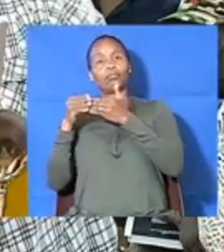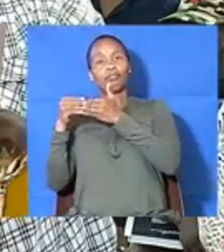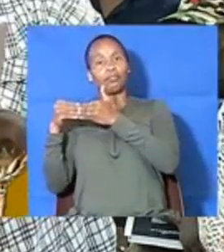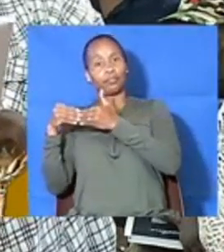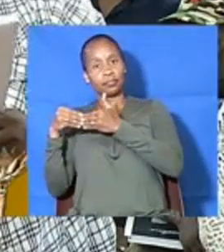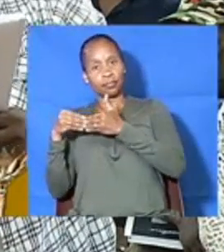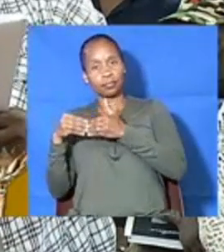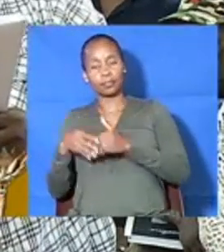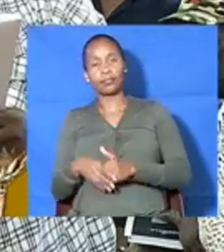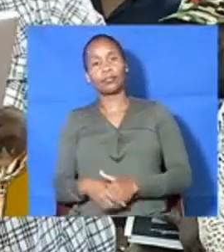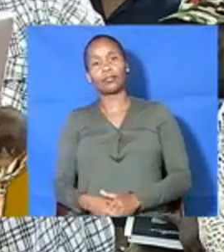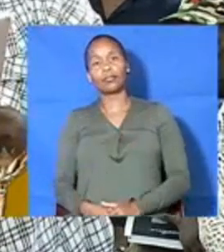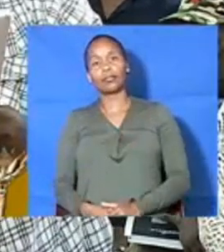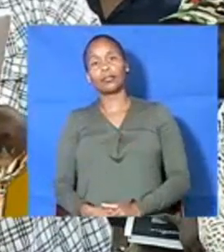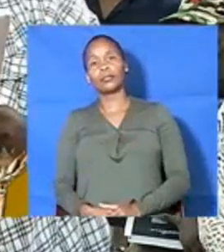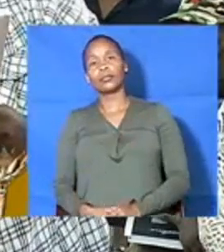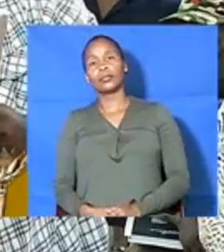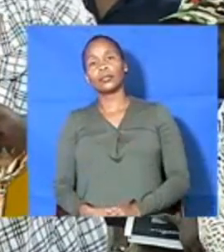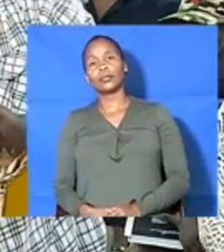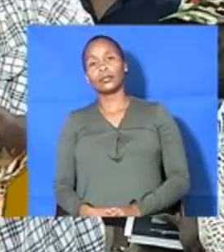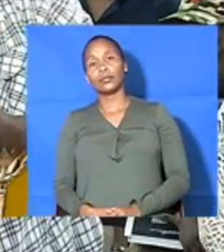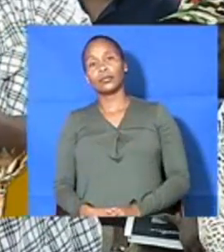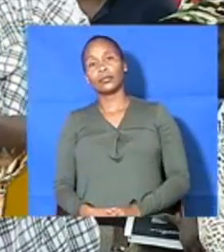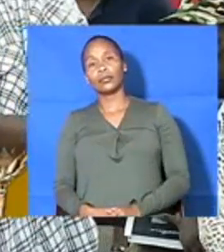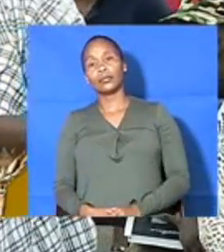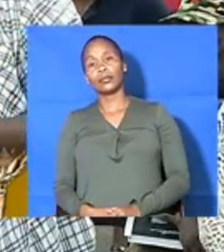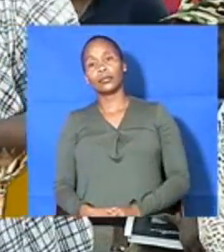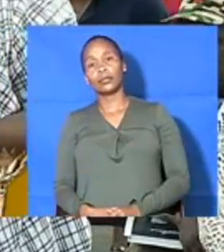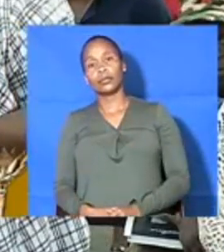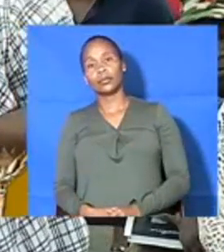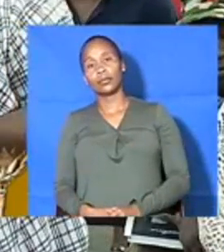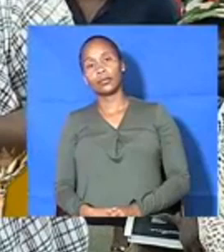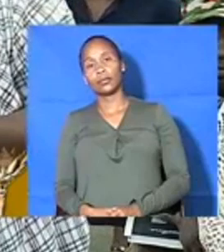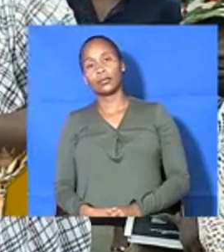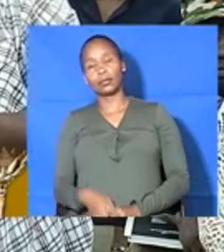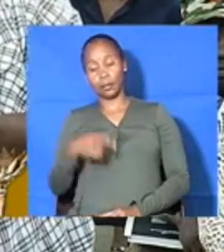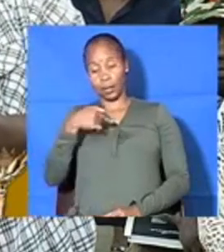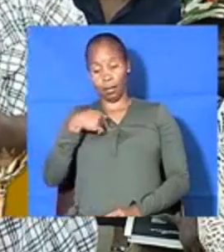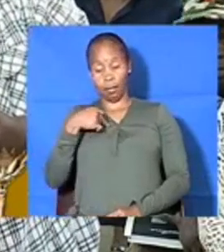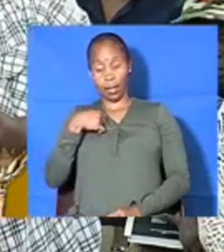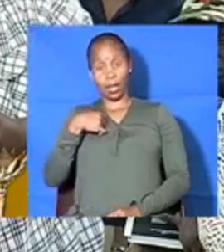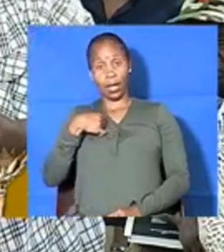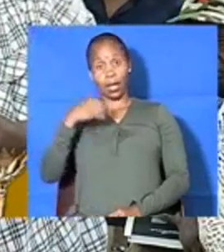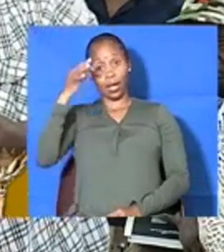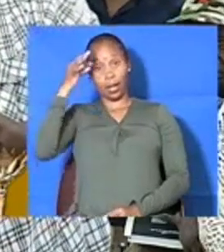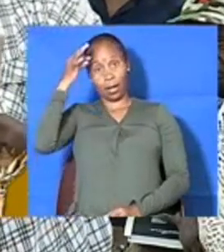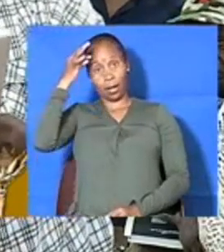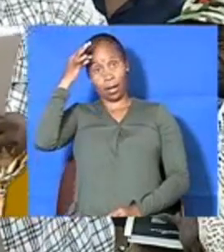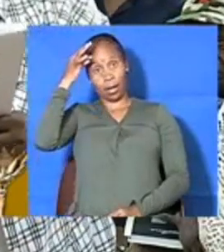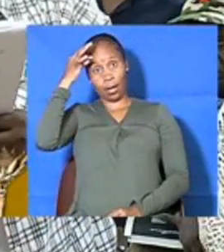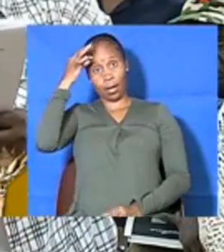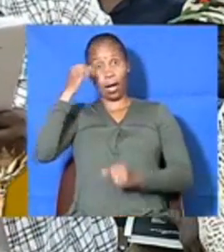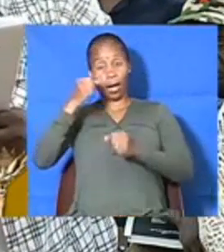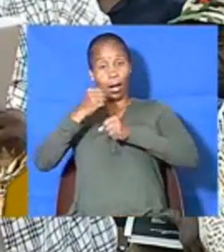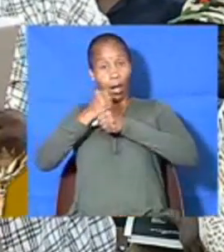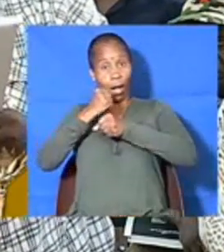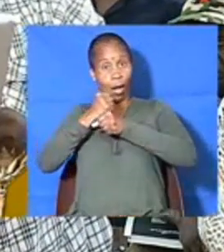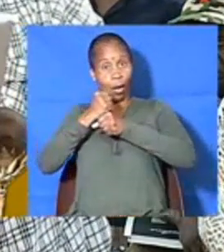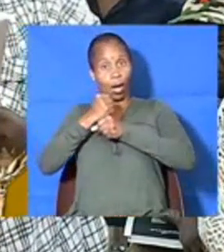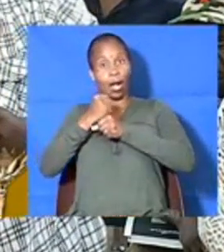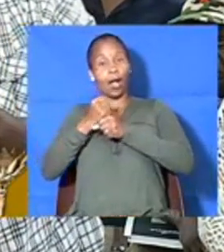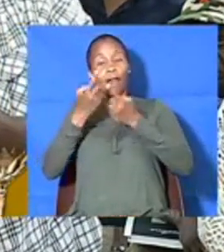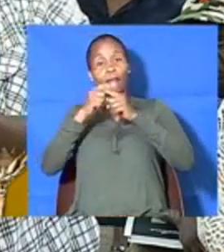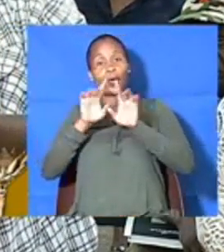awaited. I'm not sure there is members of staff, some of them who I see they're